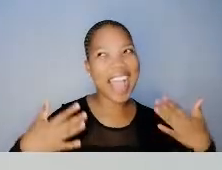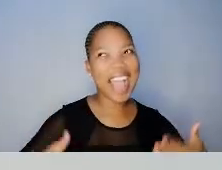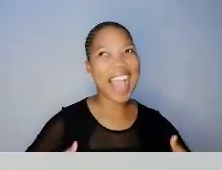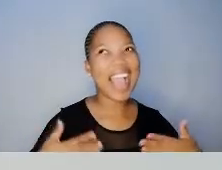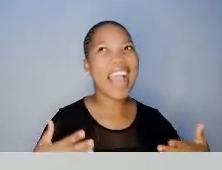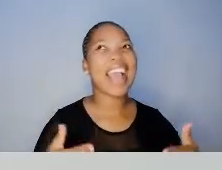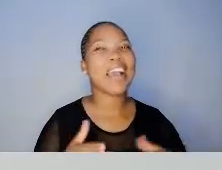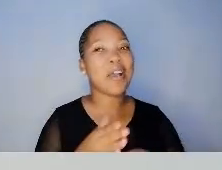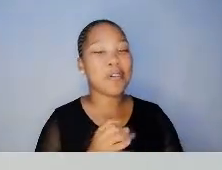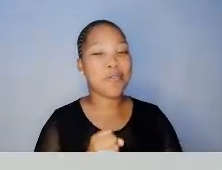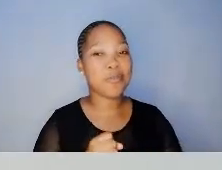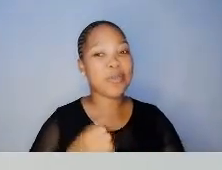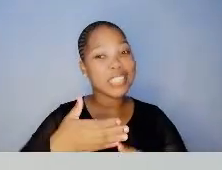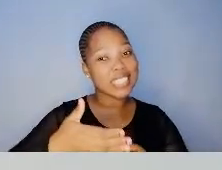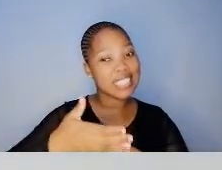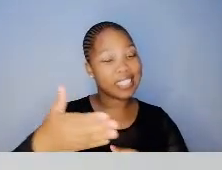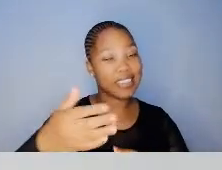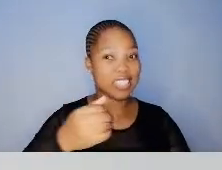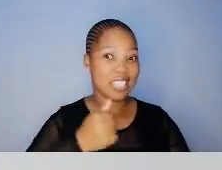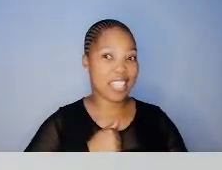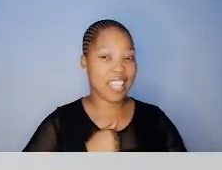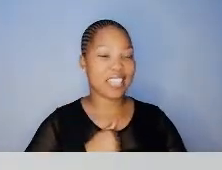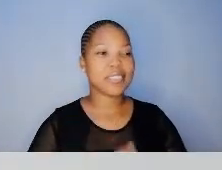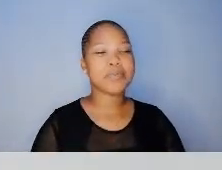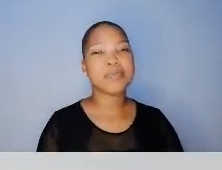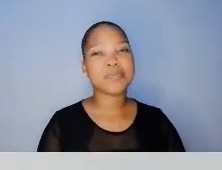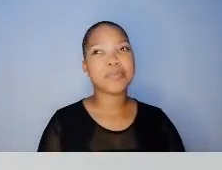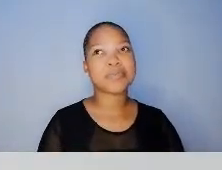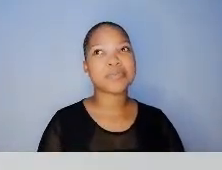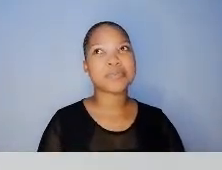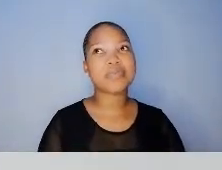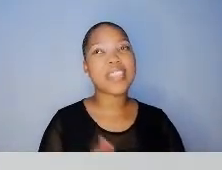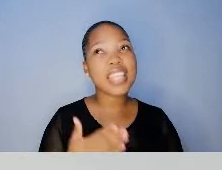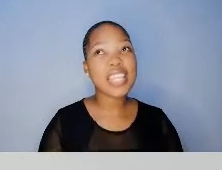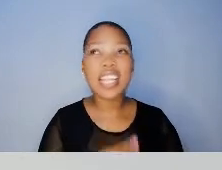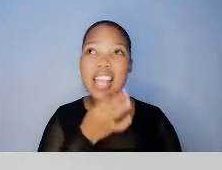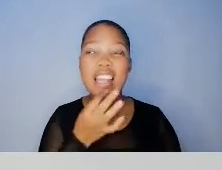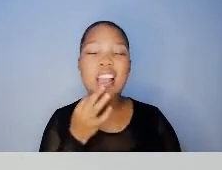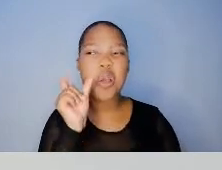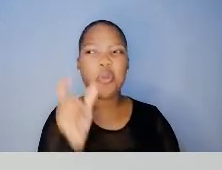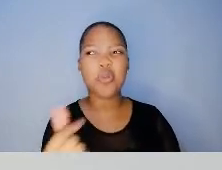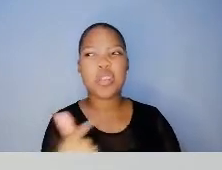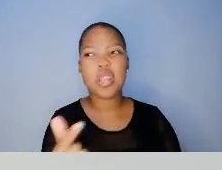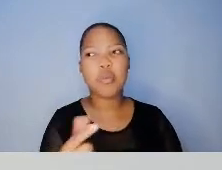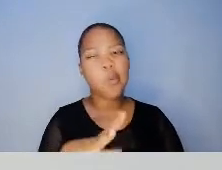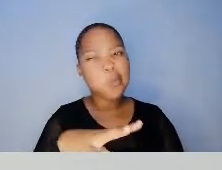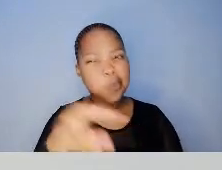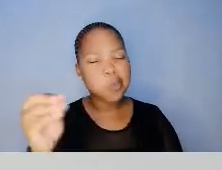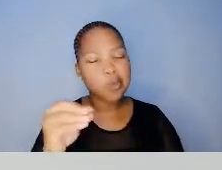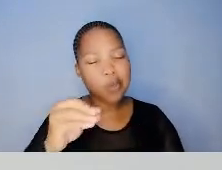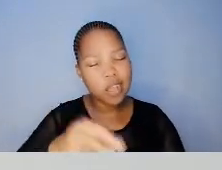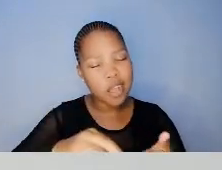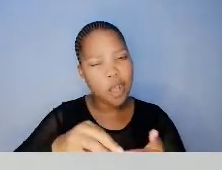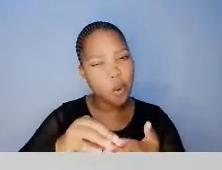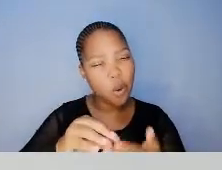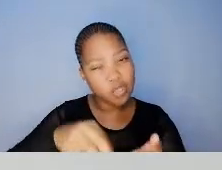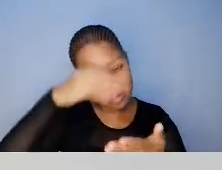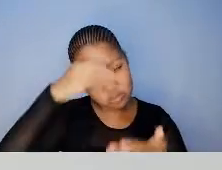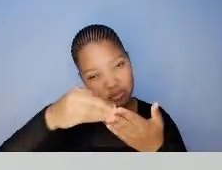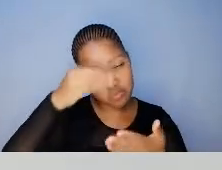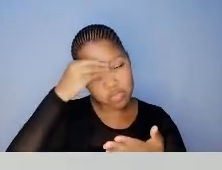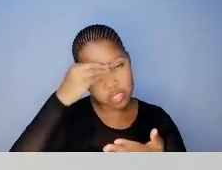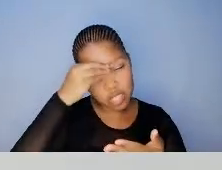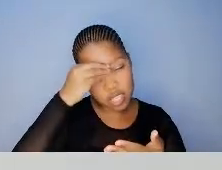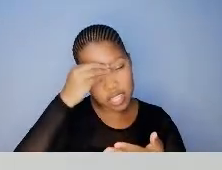happy to get my certificate. Because can I recommend someone to go and study that?